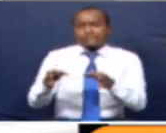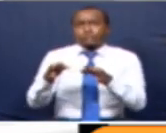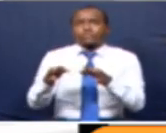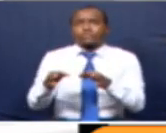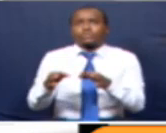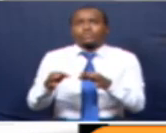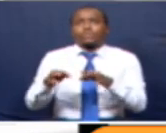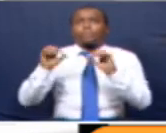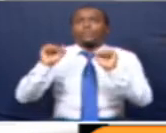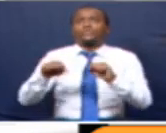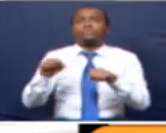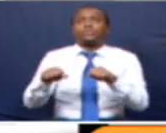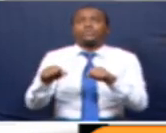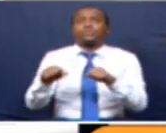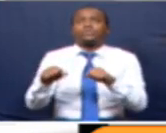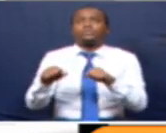take away